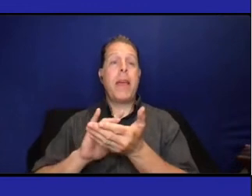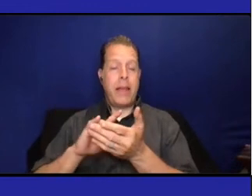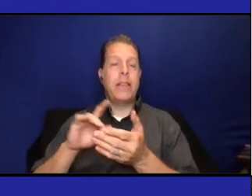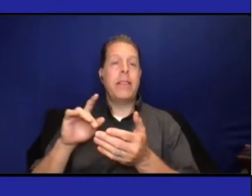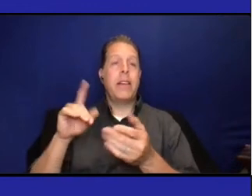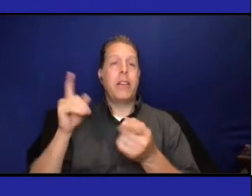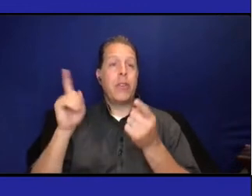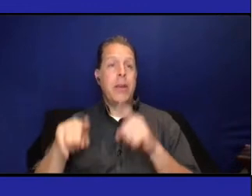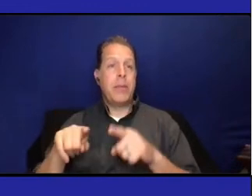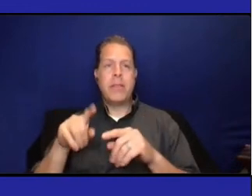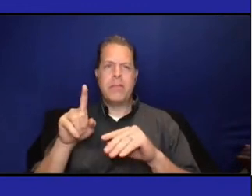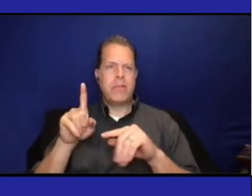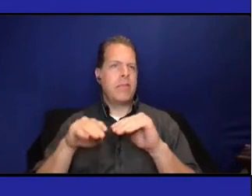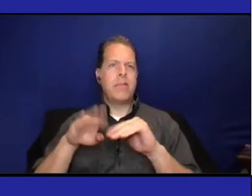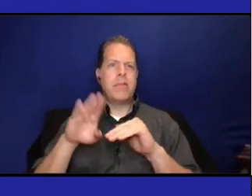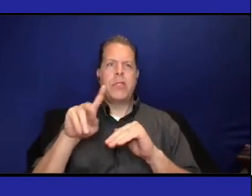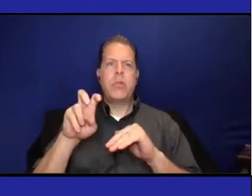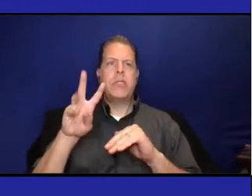exceed